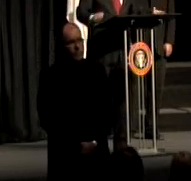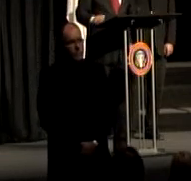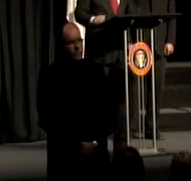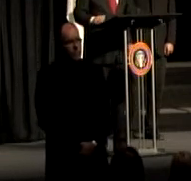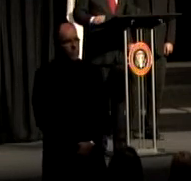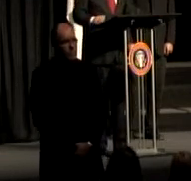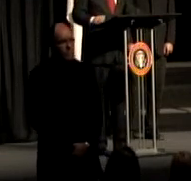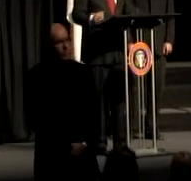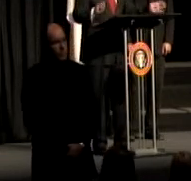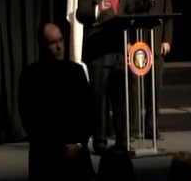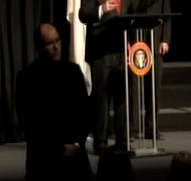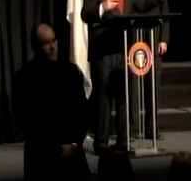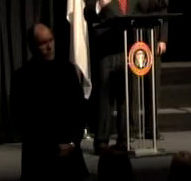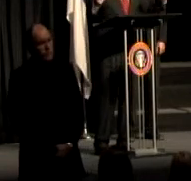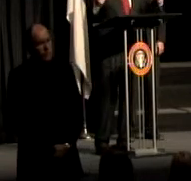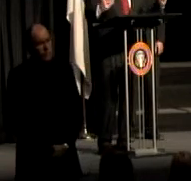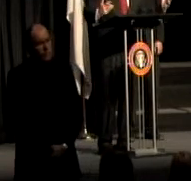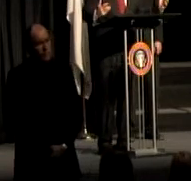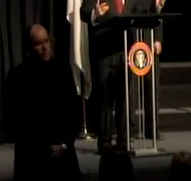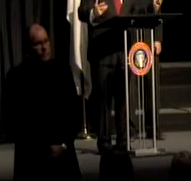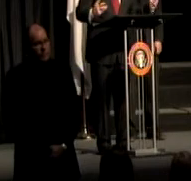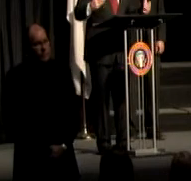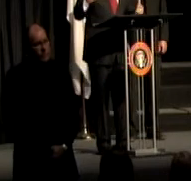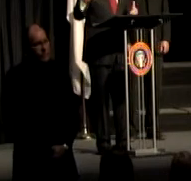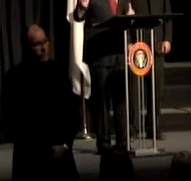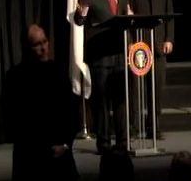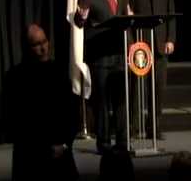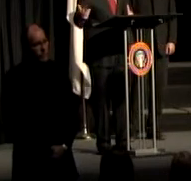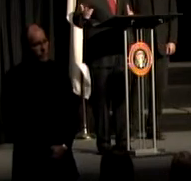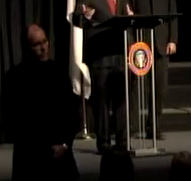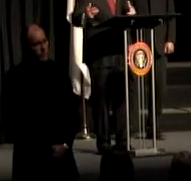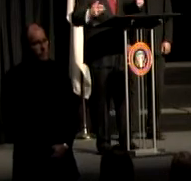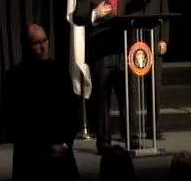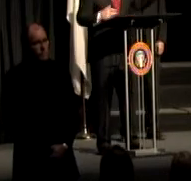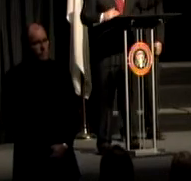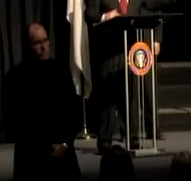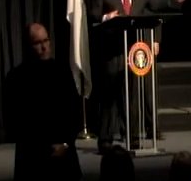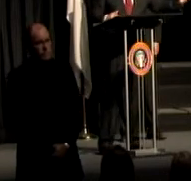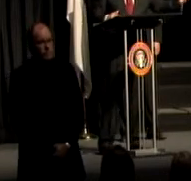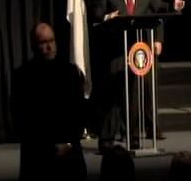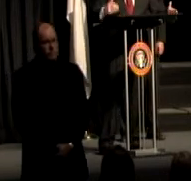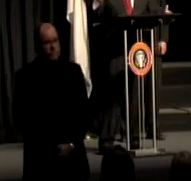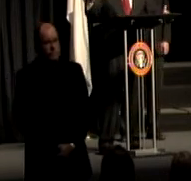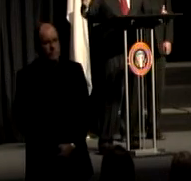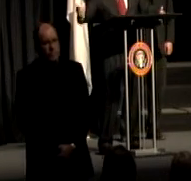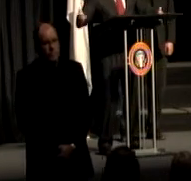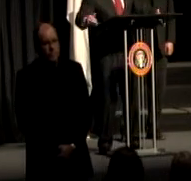be different opinions there's going to be different views there's going to be things done and things said